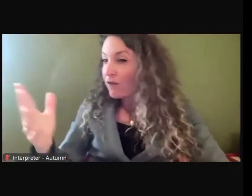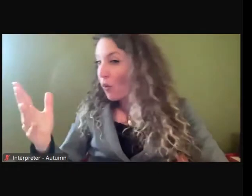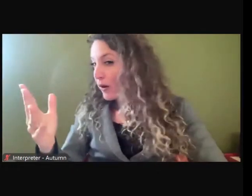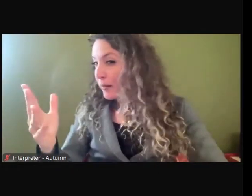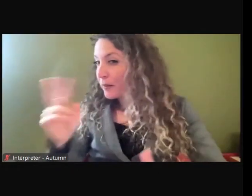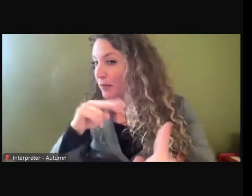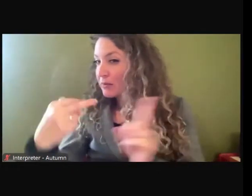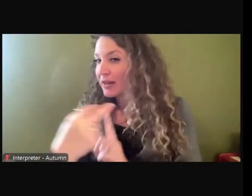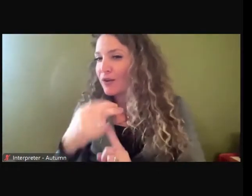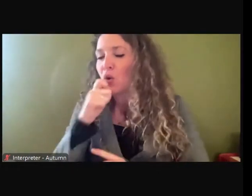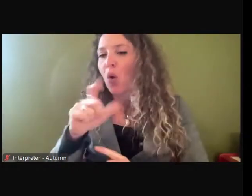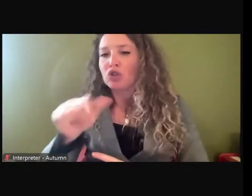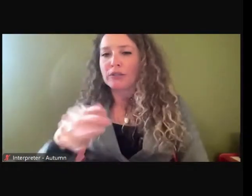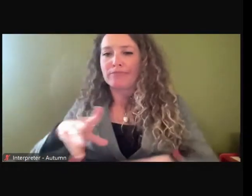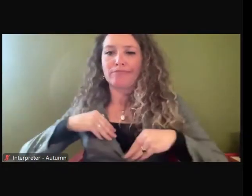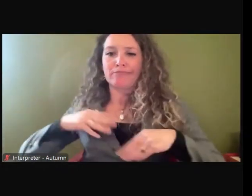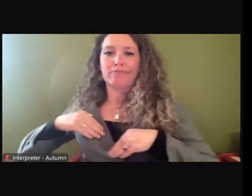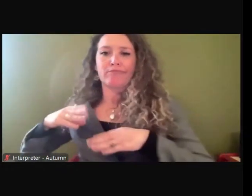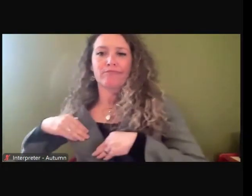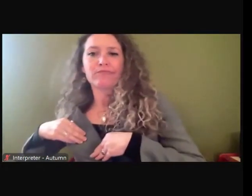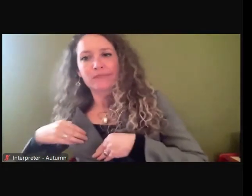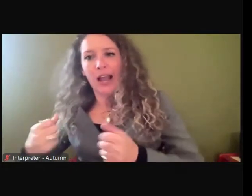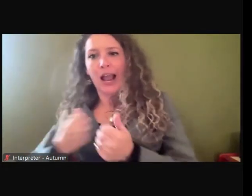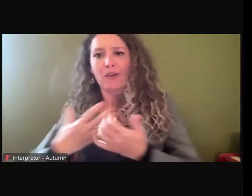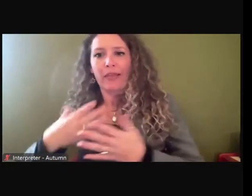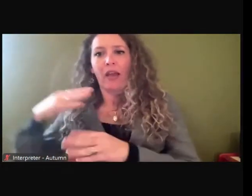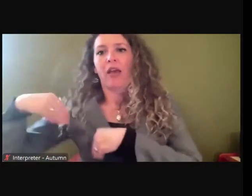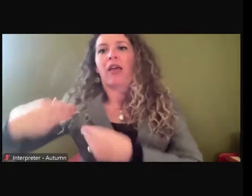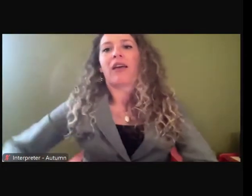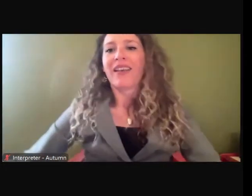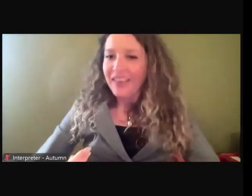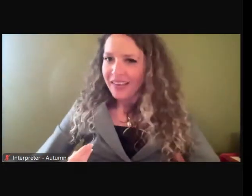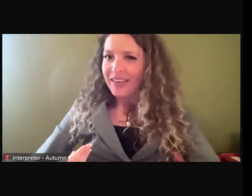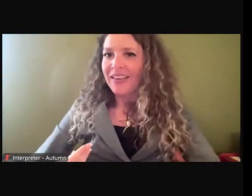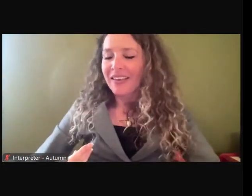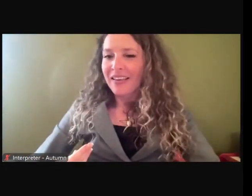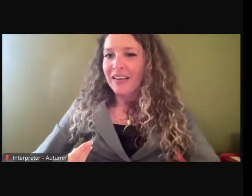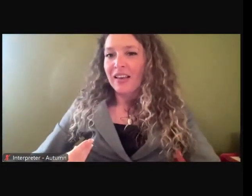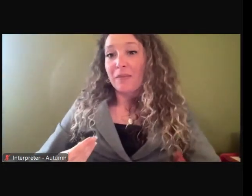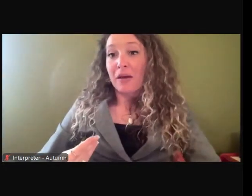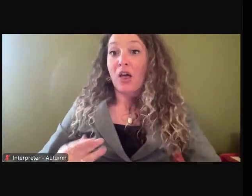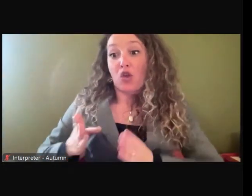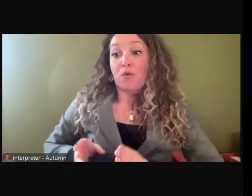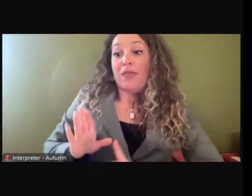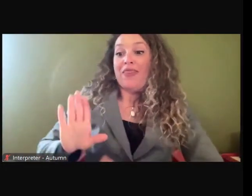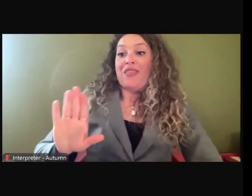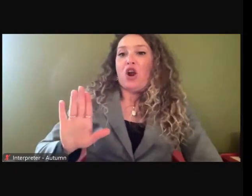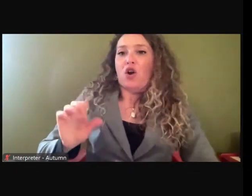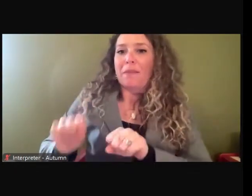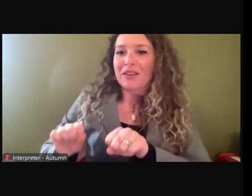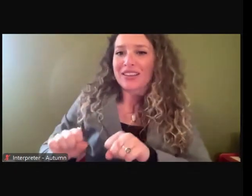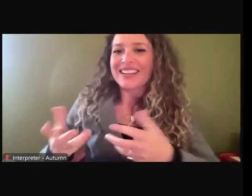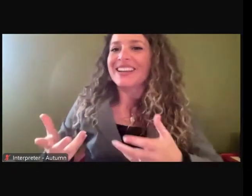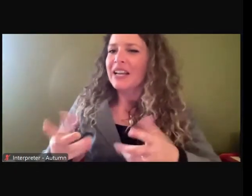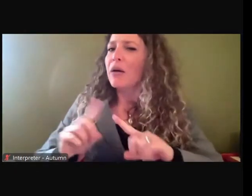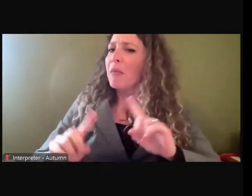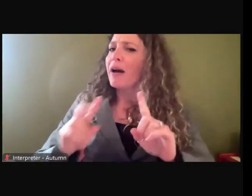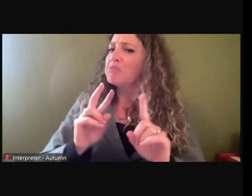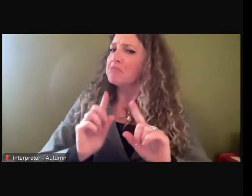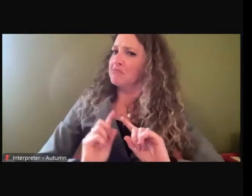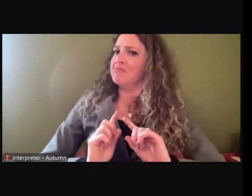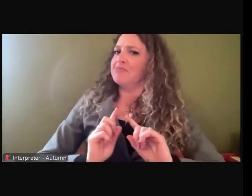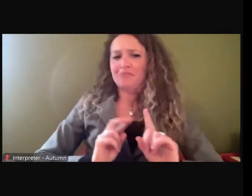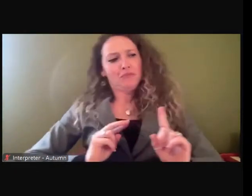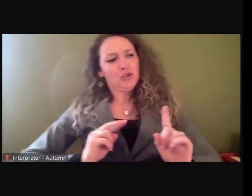things as status quo that are taught to us via ableism and start looking at the world through a different lens, which